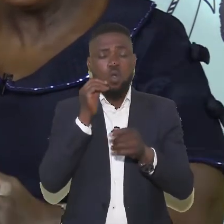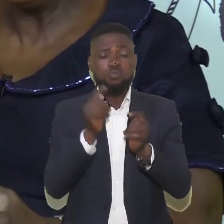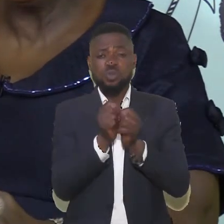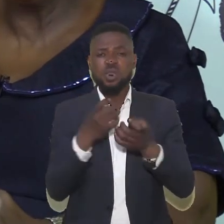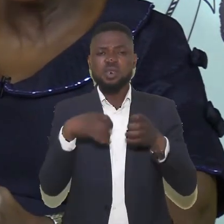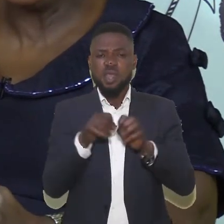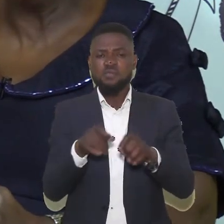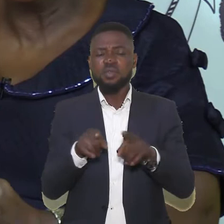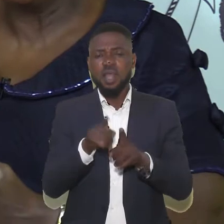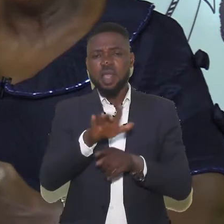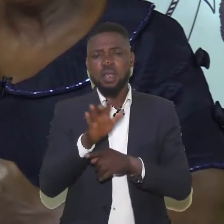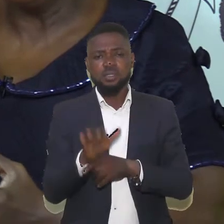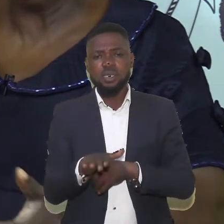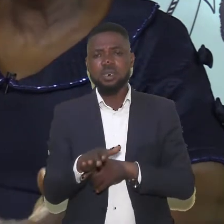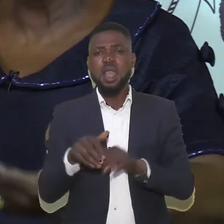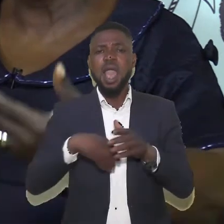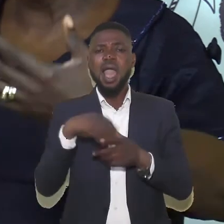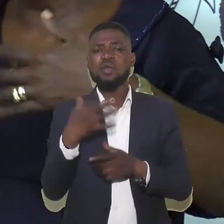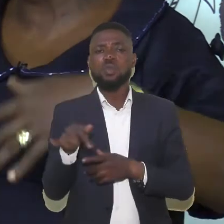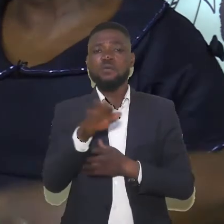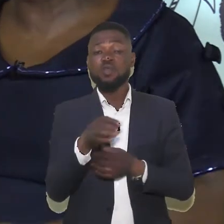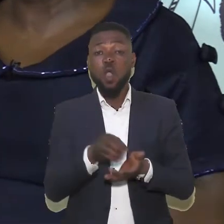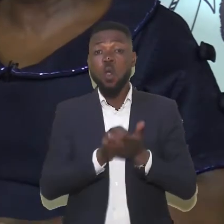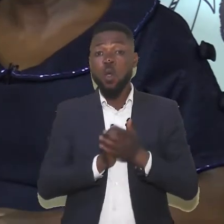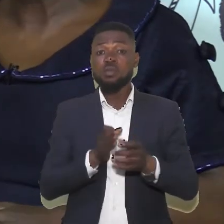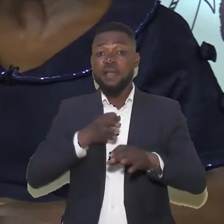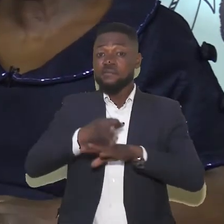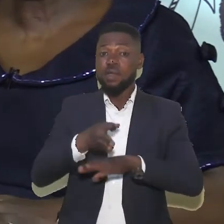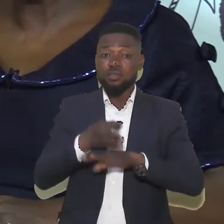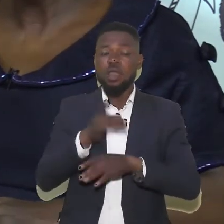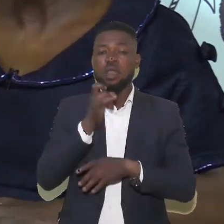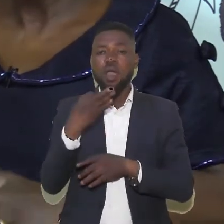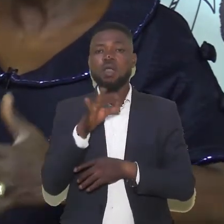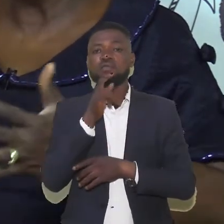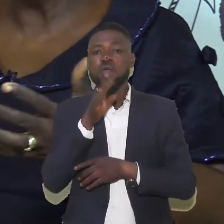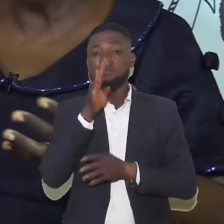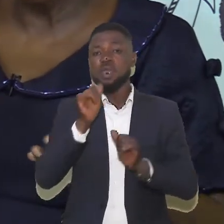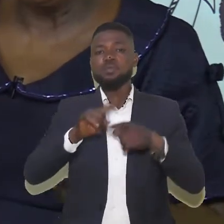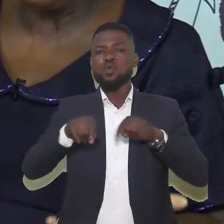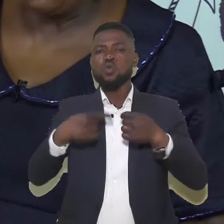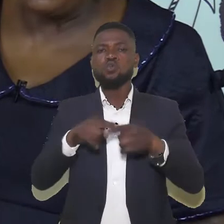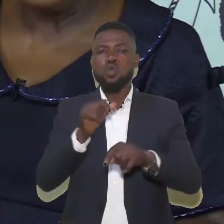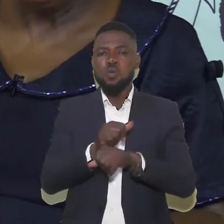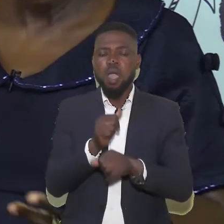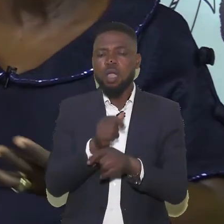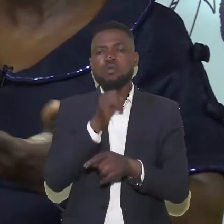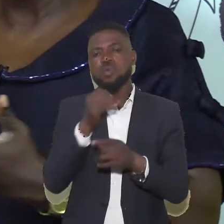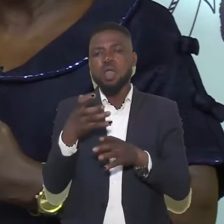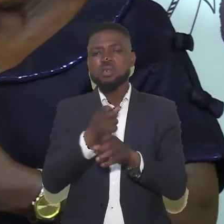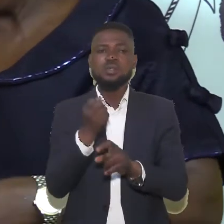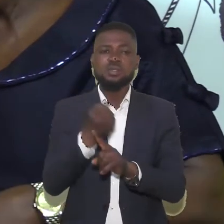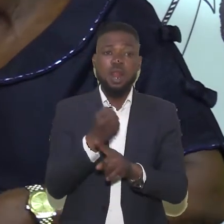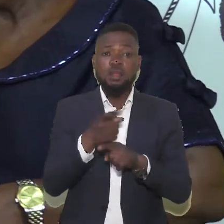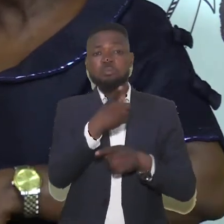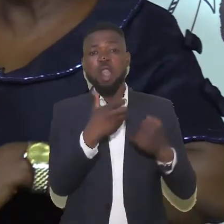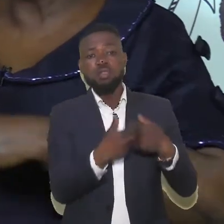even yelling at your child, you know, out of your own frustration Of not being able to go of to not work, being able to go to earn work, money, or